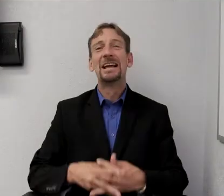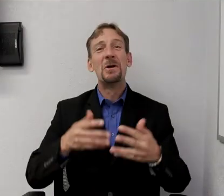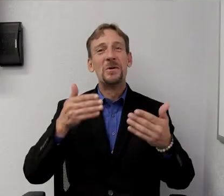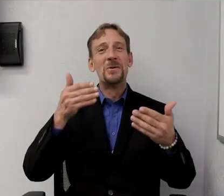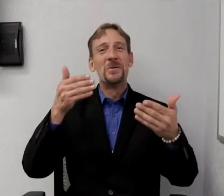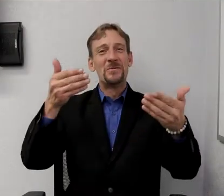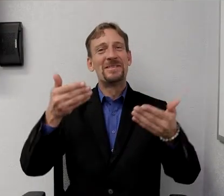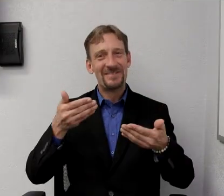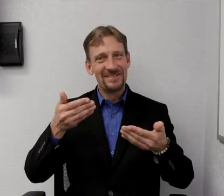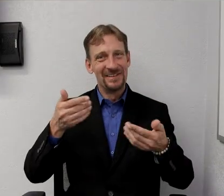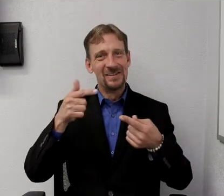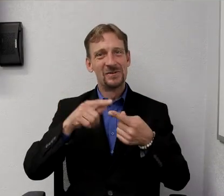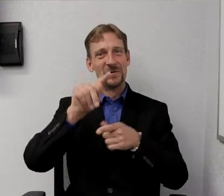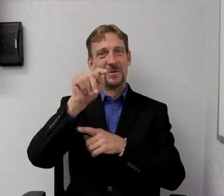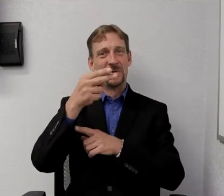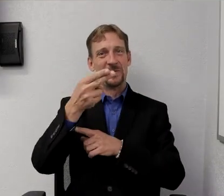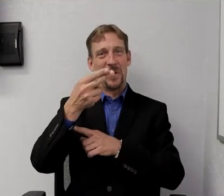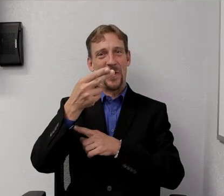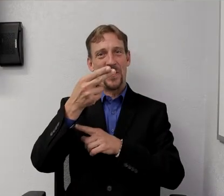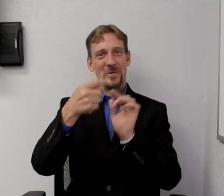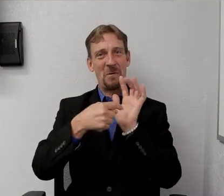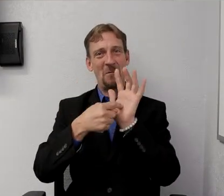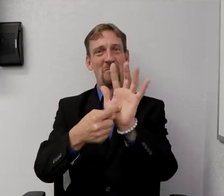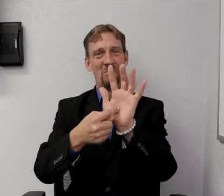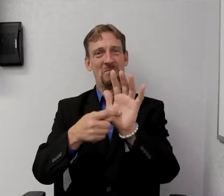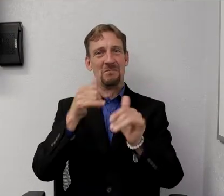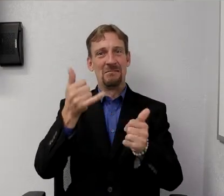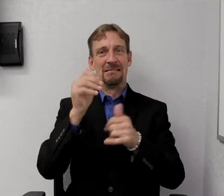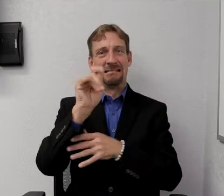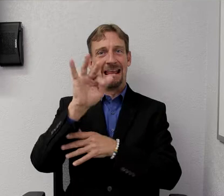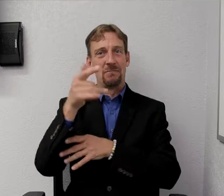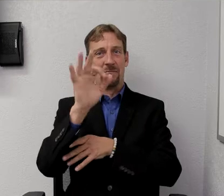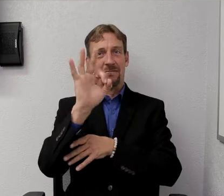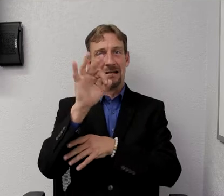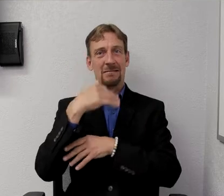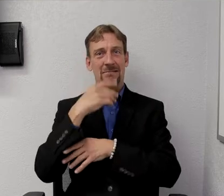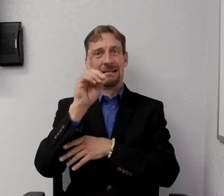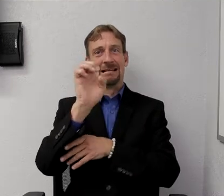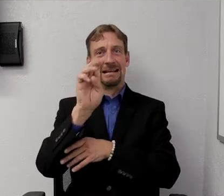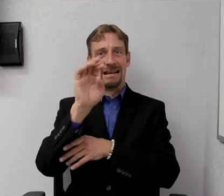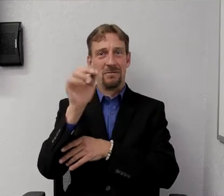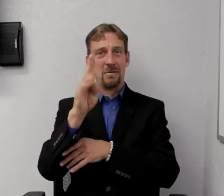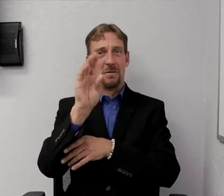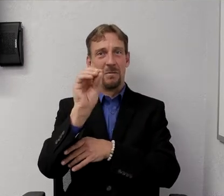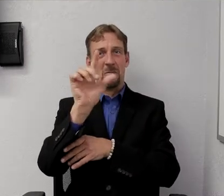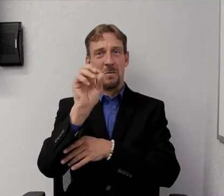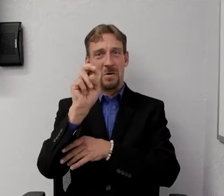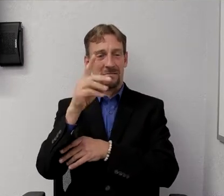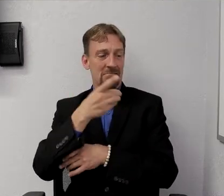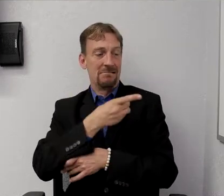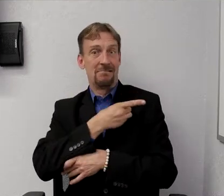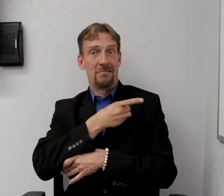Welcome to our Thursday broadcast. Today is April 9th, and my name is Deborah Volosin, and I'm joined today by Cahuilla